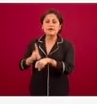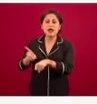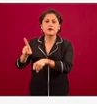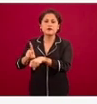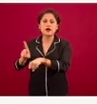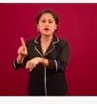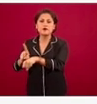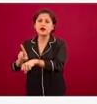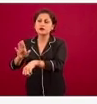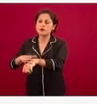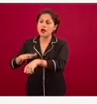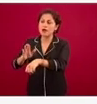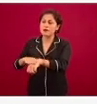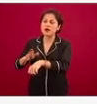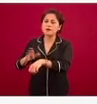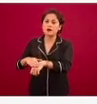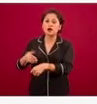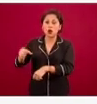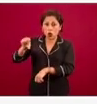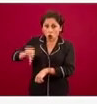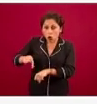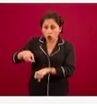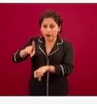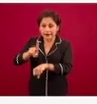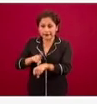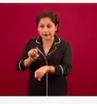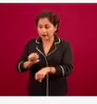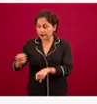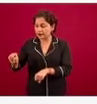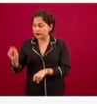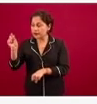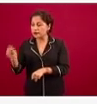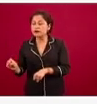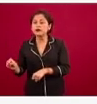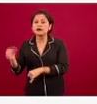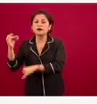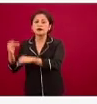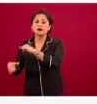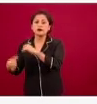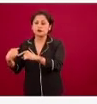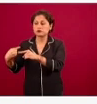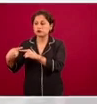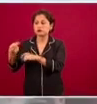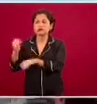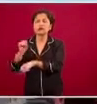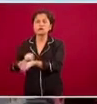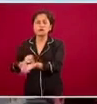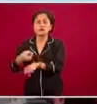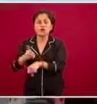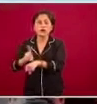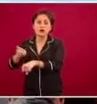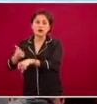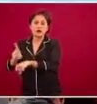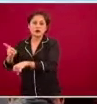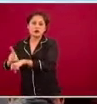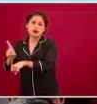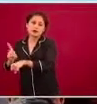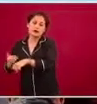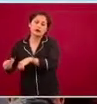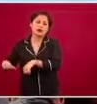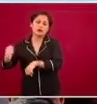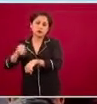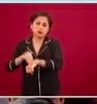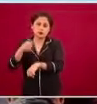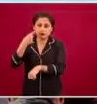on the orange bars we can see the amount of newly confirmed cases per day as they have been